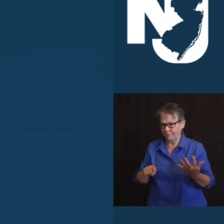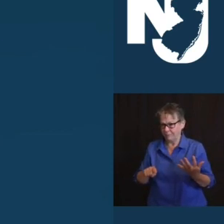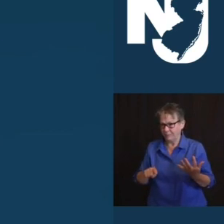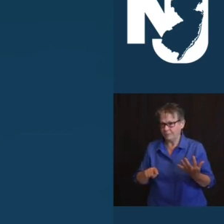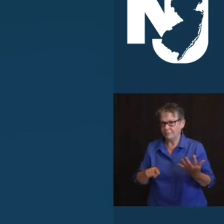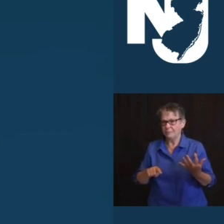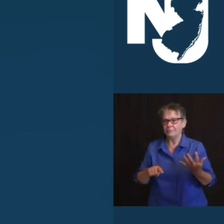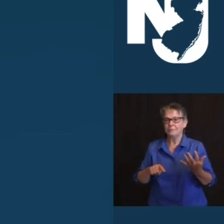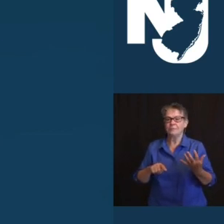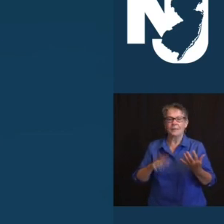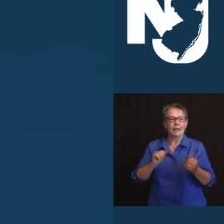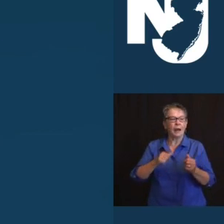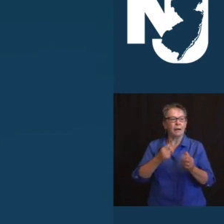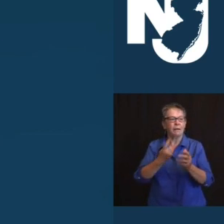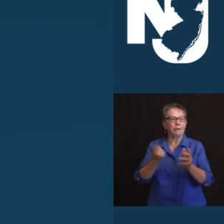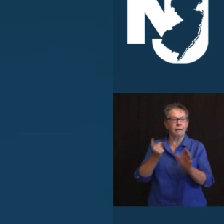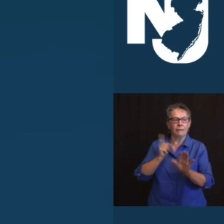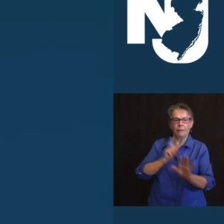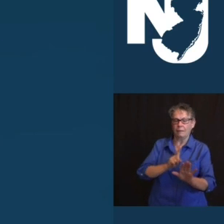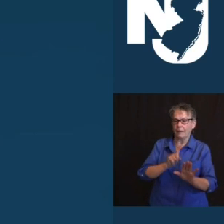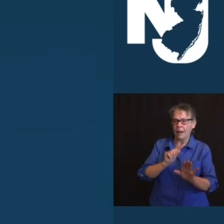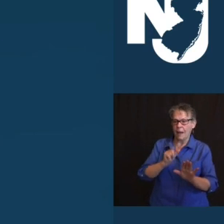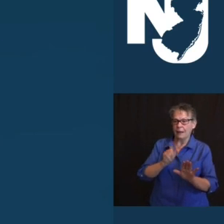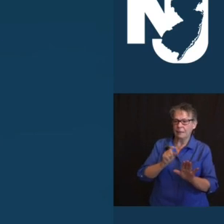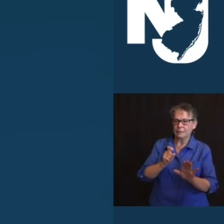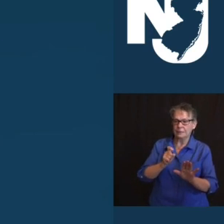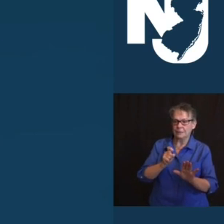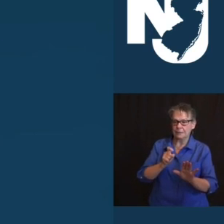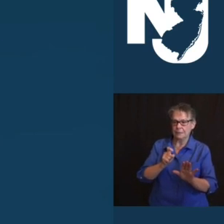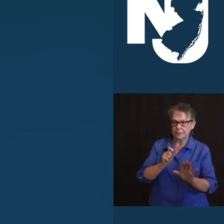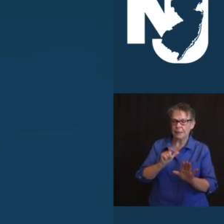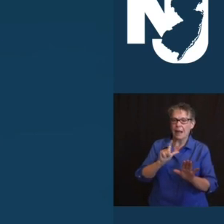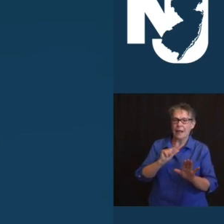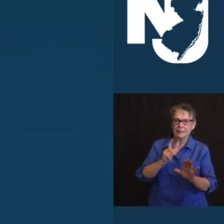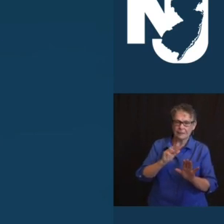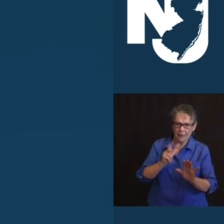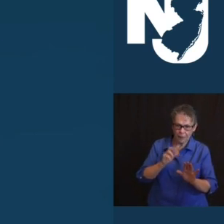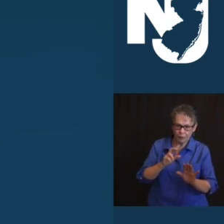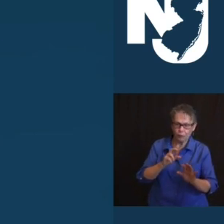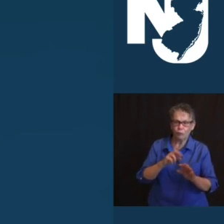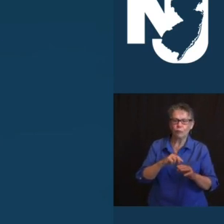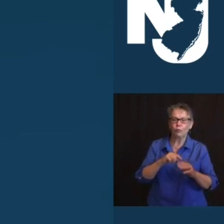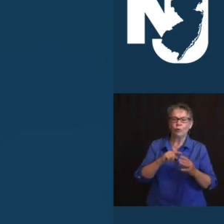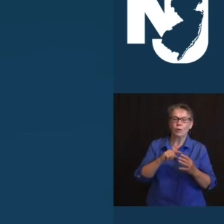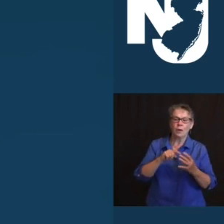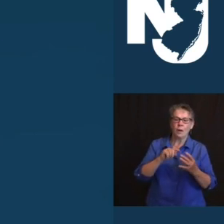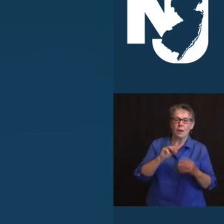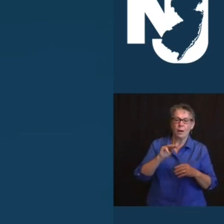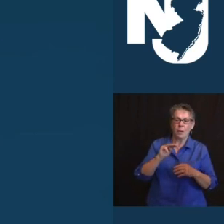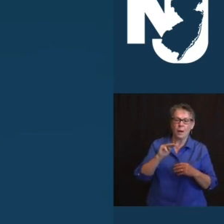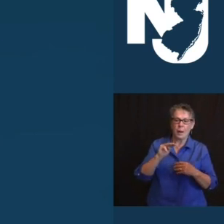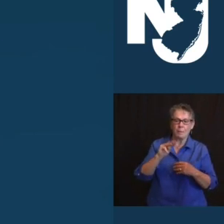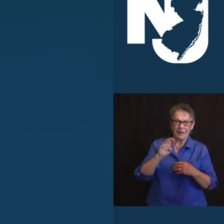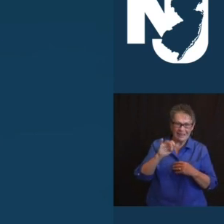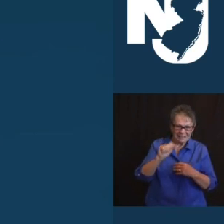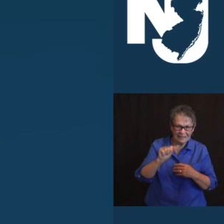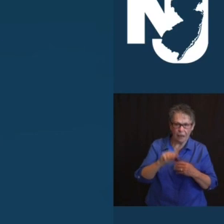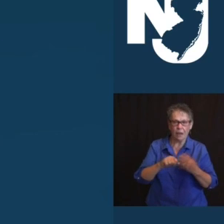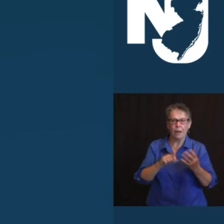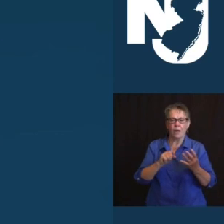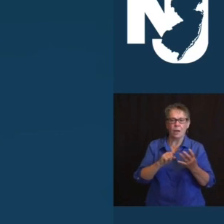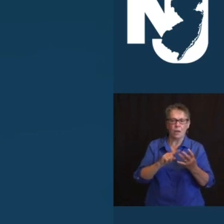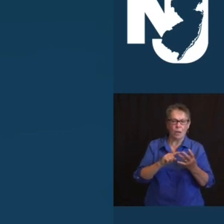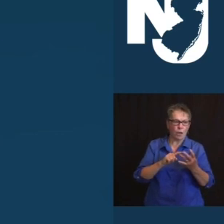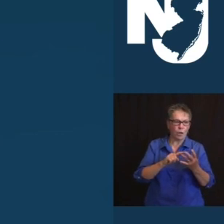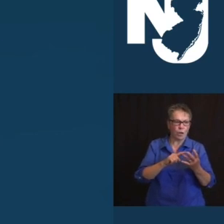Alexander, who's down front, and I also had the chance to speak to Alexander yesterday, and 2 daughters, Melissa, who's the graduate, and Melanie, who's